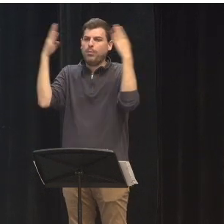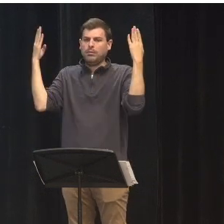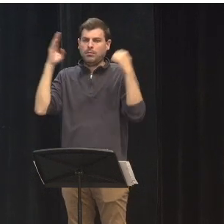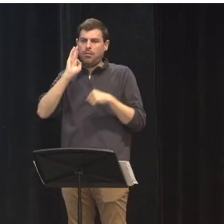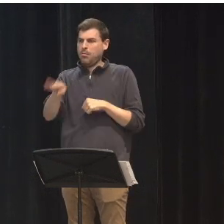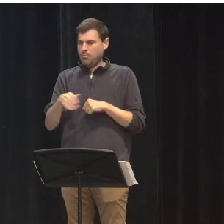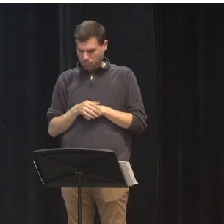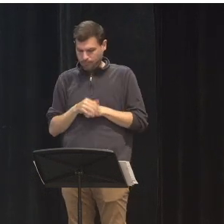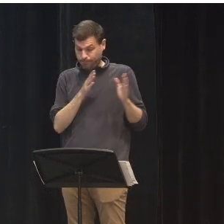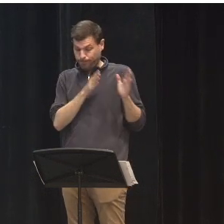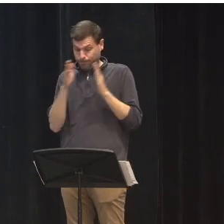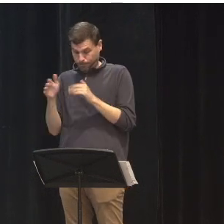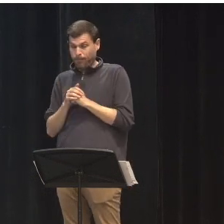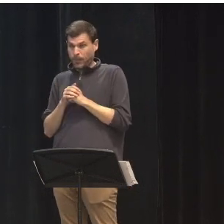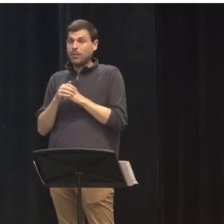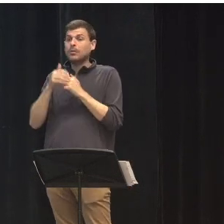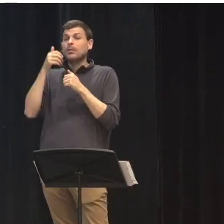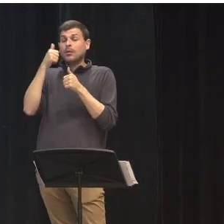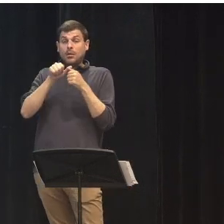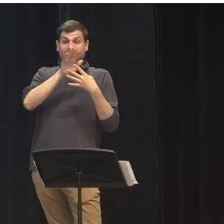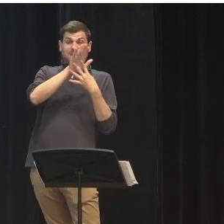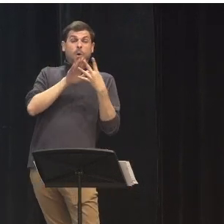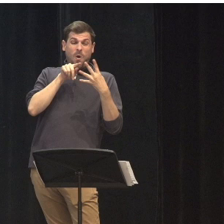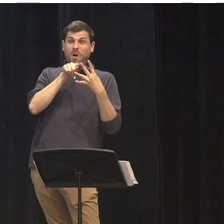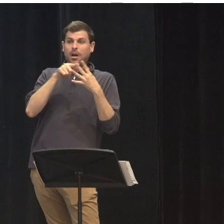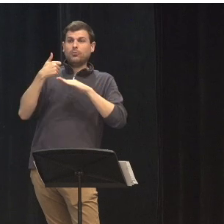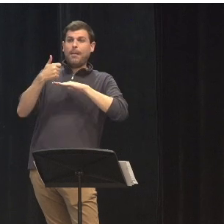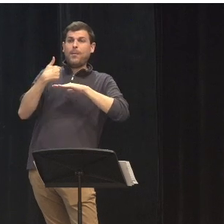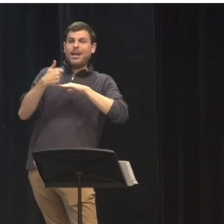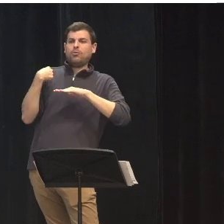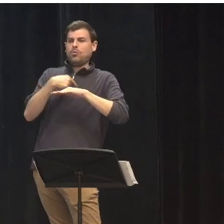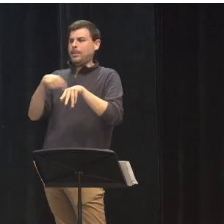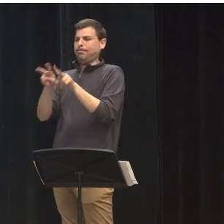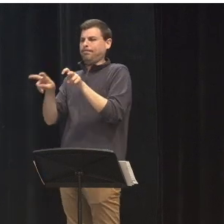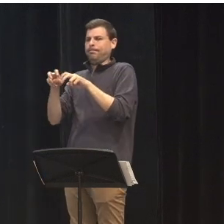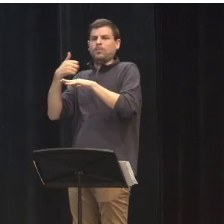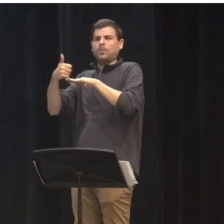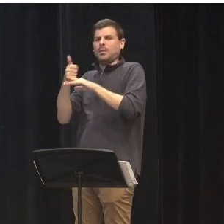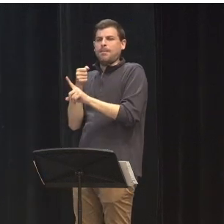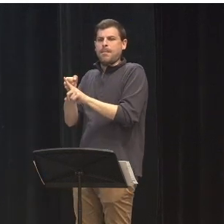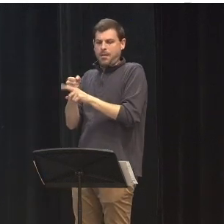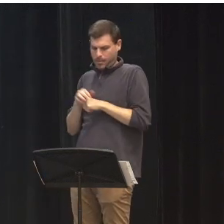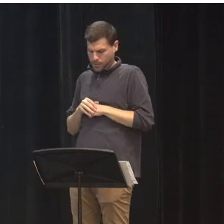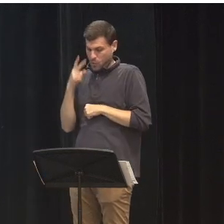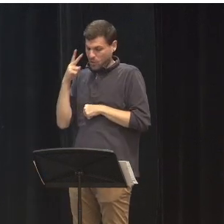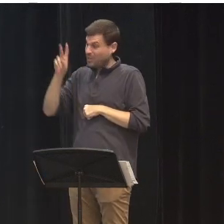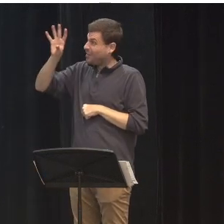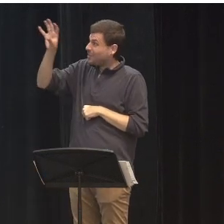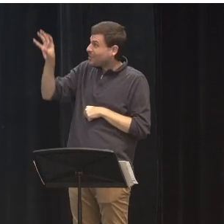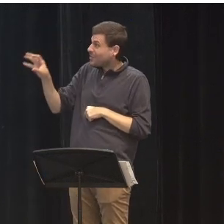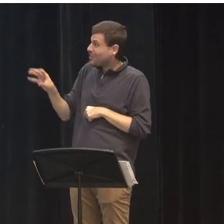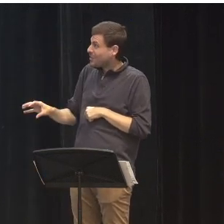Transportation, we did a thorough examination. This graphic on the right shows the study area and all the intersections that